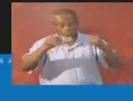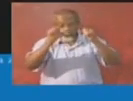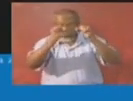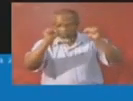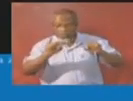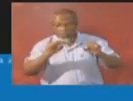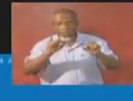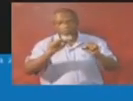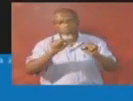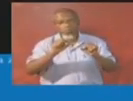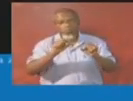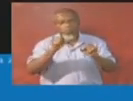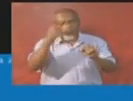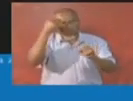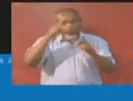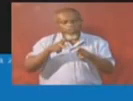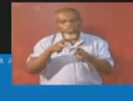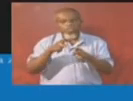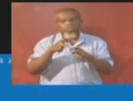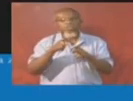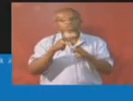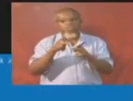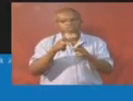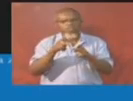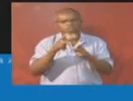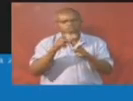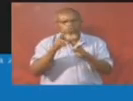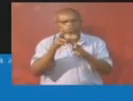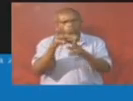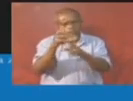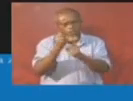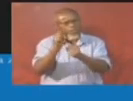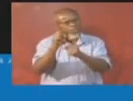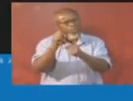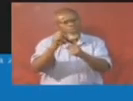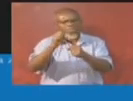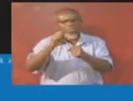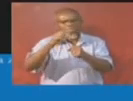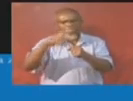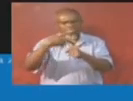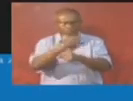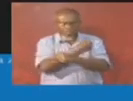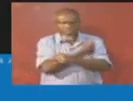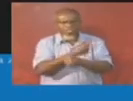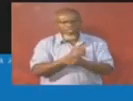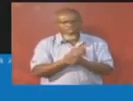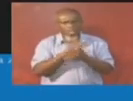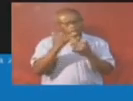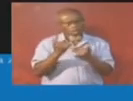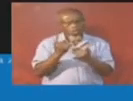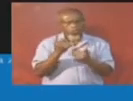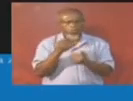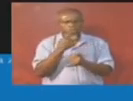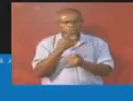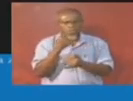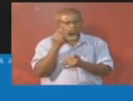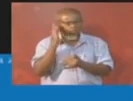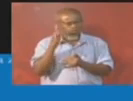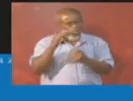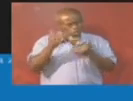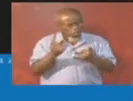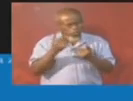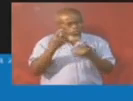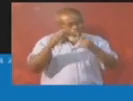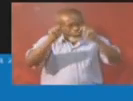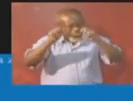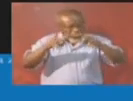the vaccination. I just wanted to find out that, and he said that they're now going to have some sort of trial system. Can you give us an update